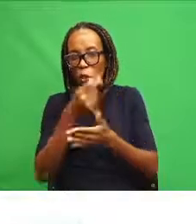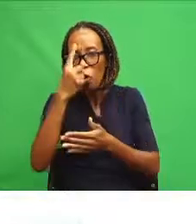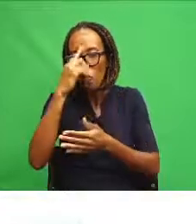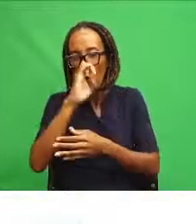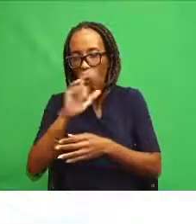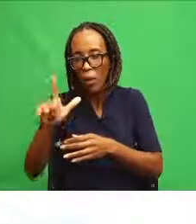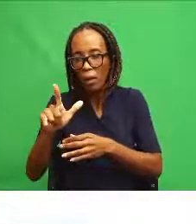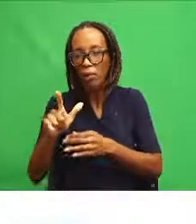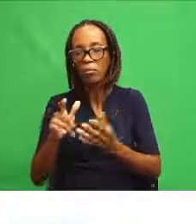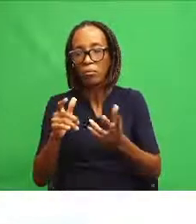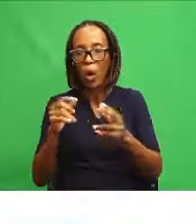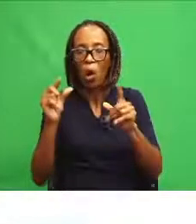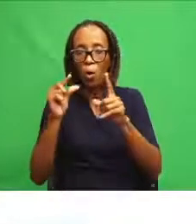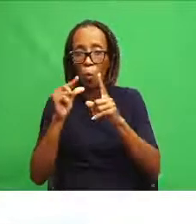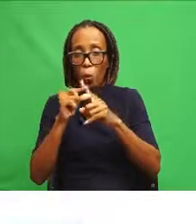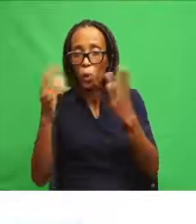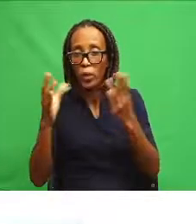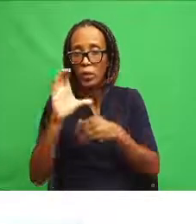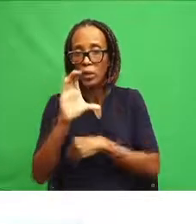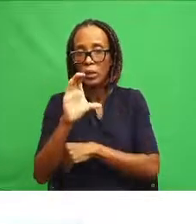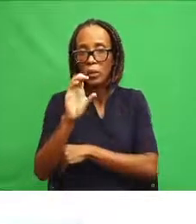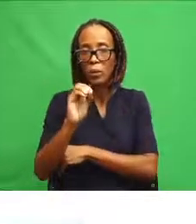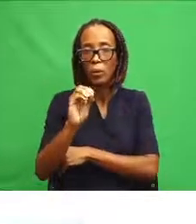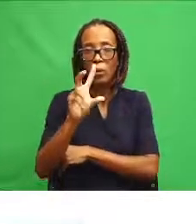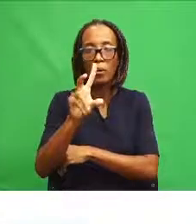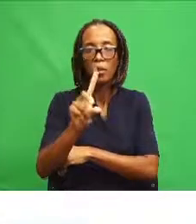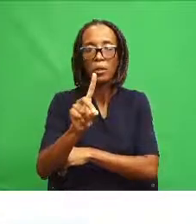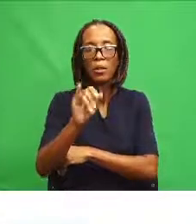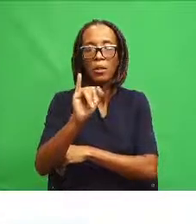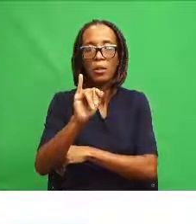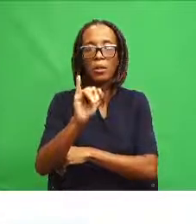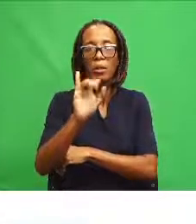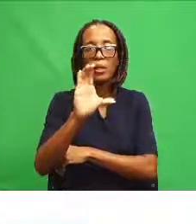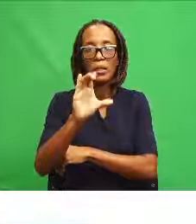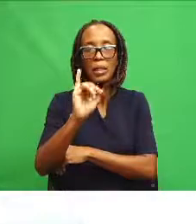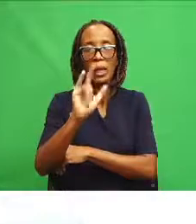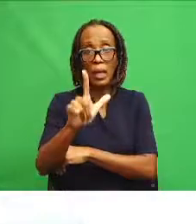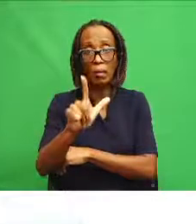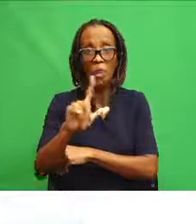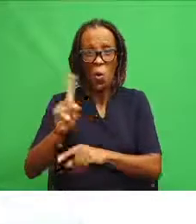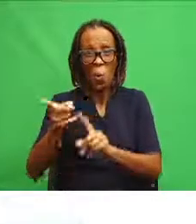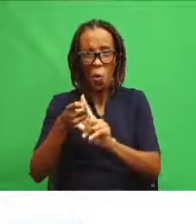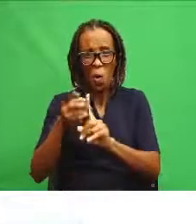beneficiary. So when you do a will, it is not